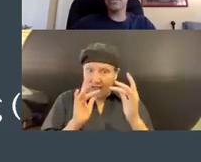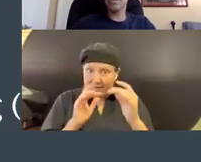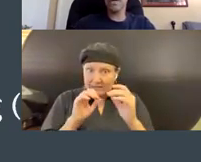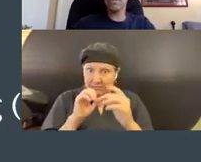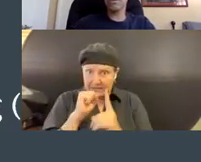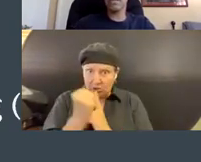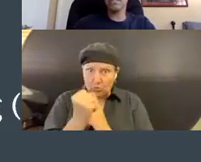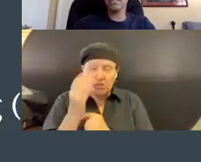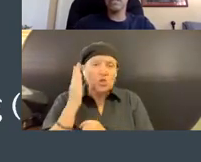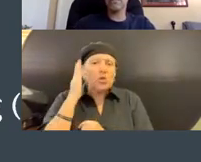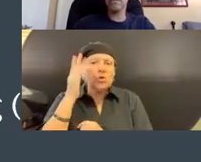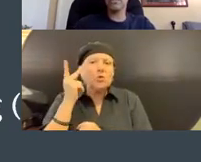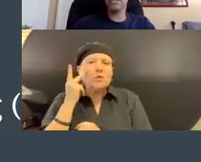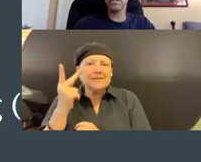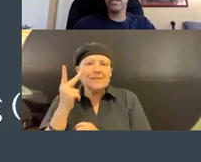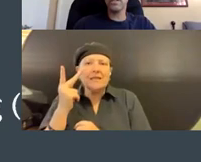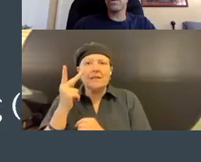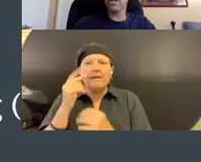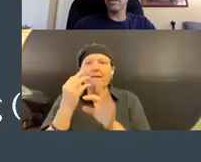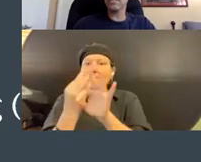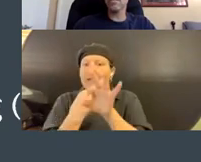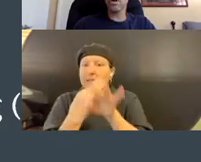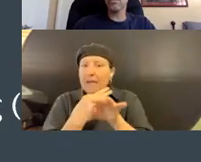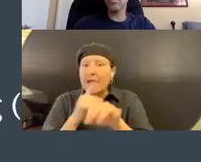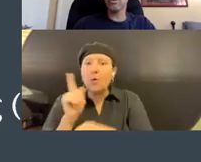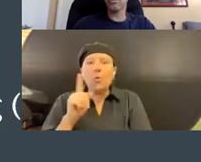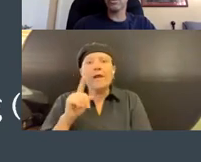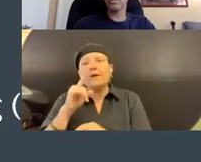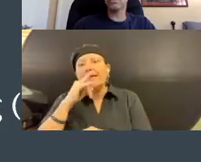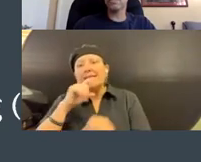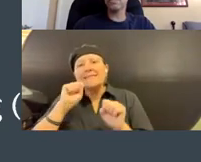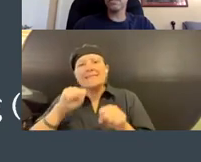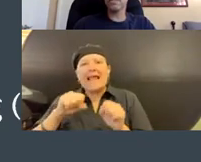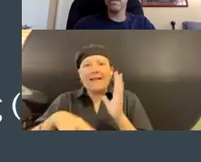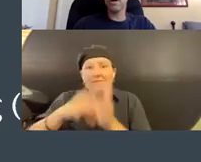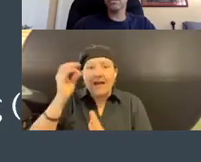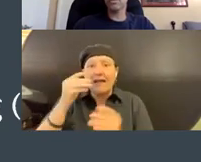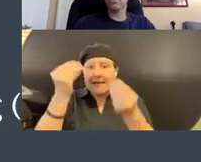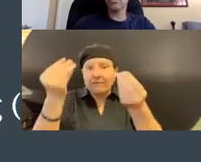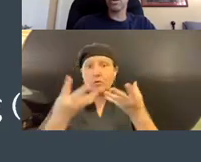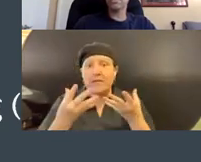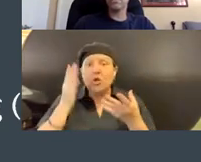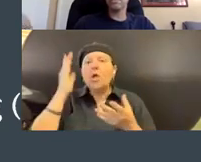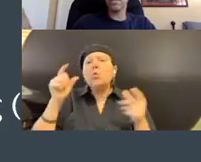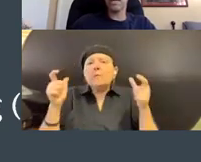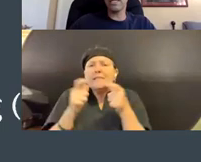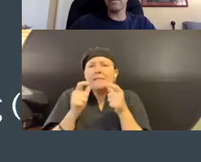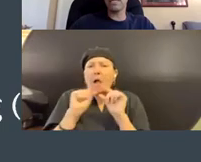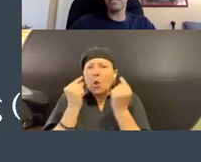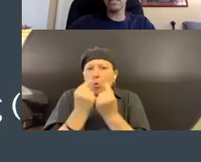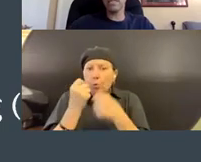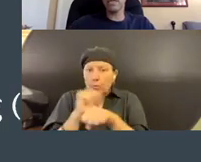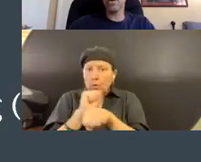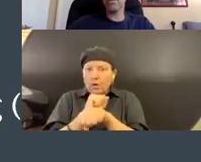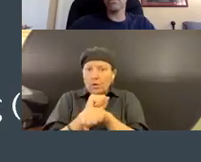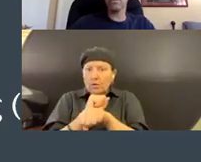actionable feedback where the kids can get information. There'll be a lot of like small group work where the students are told to work on something independently,